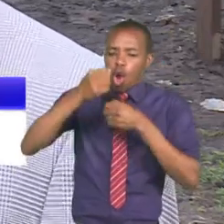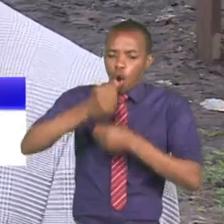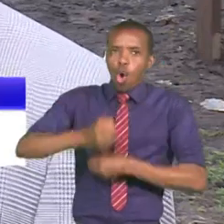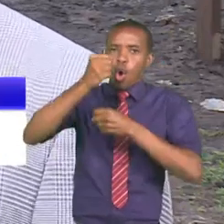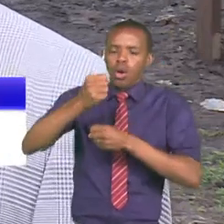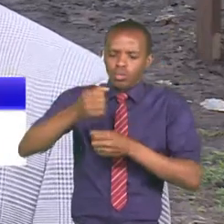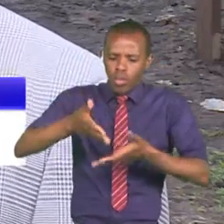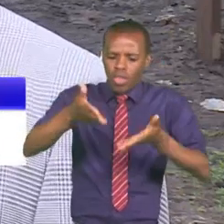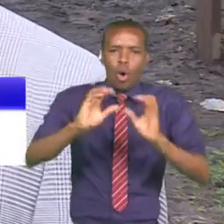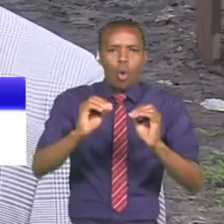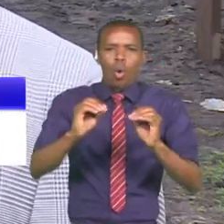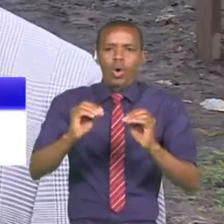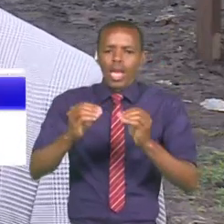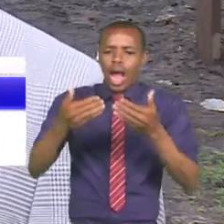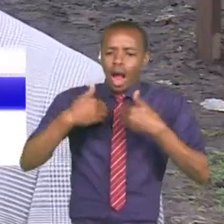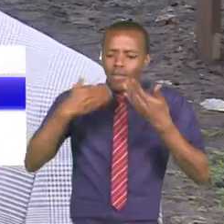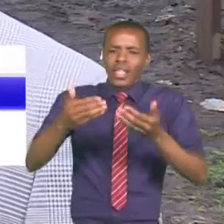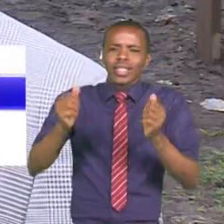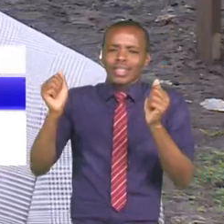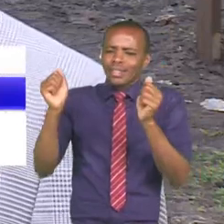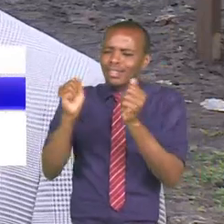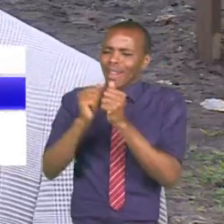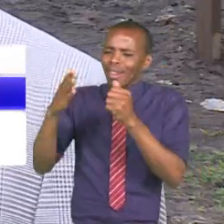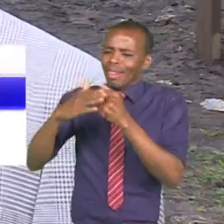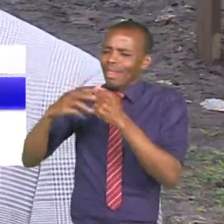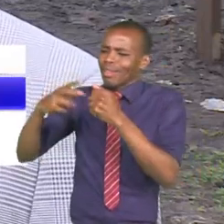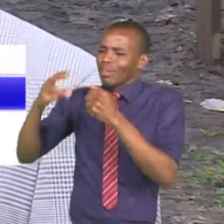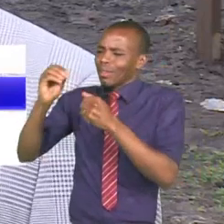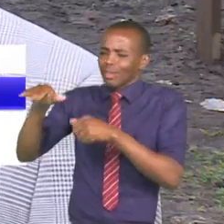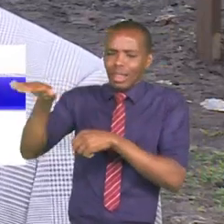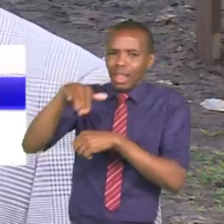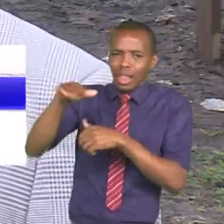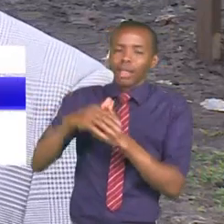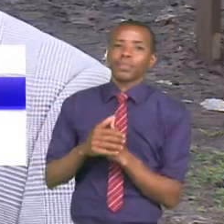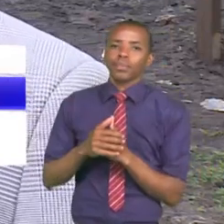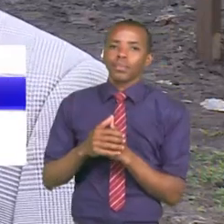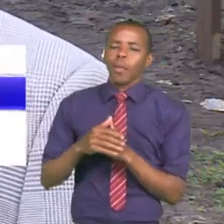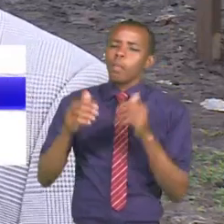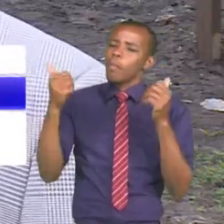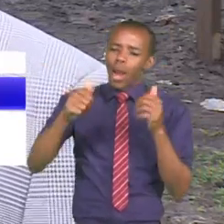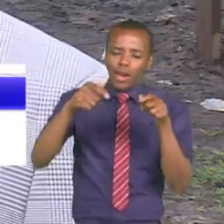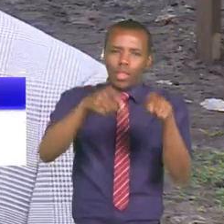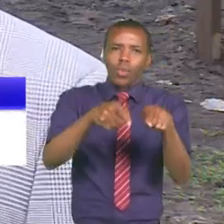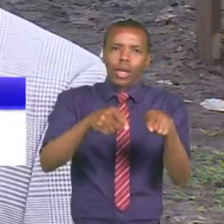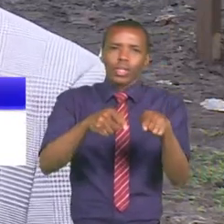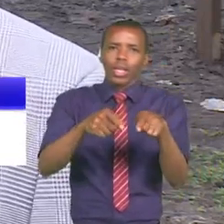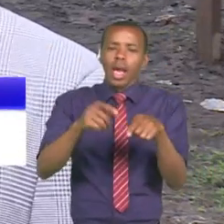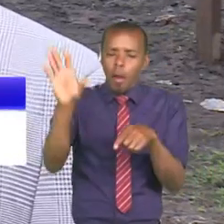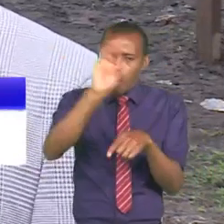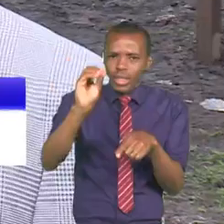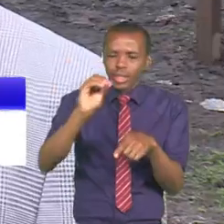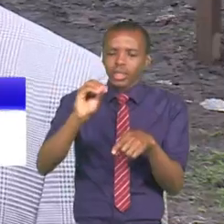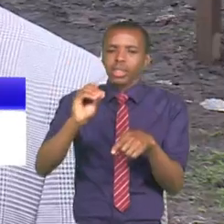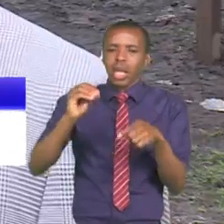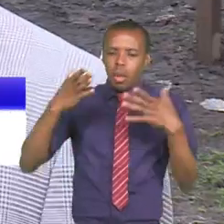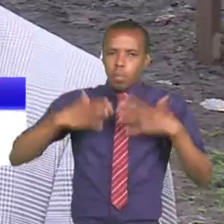ilikuwa 70s, and I'm sure it was built in 1970. Na bado ndio iko. Na percentage ile iko ya wananchi